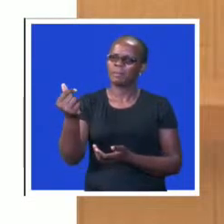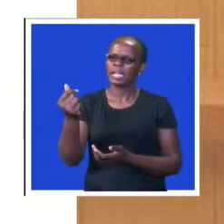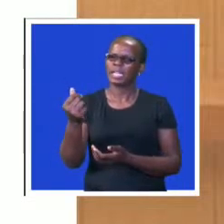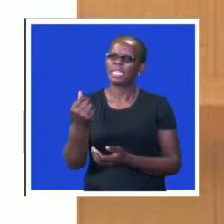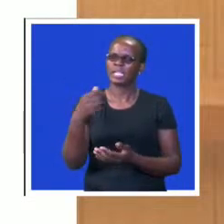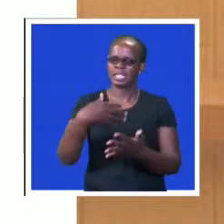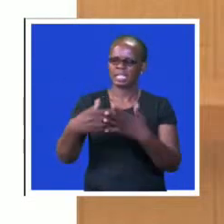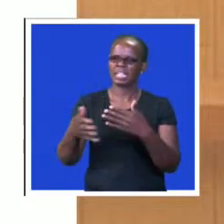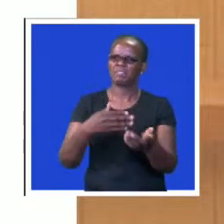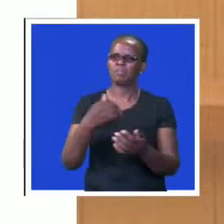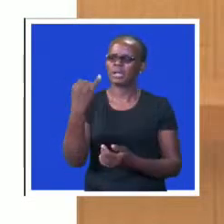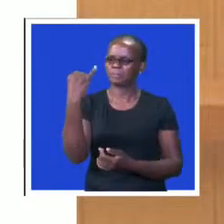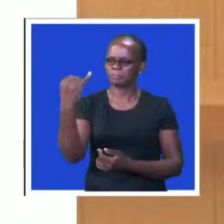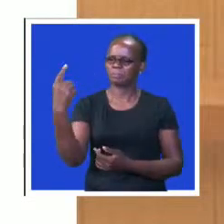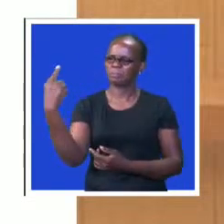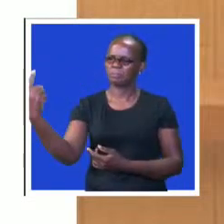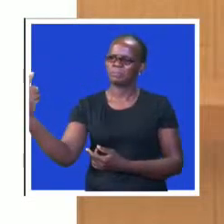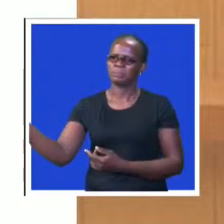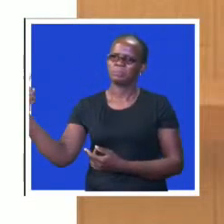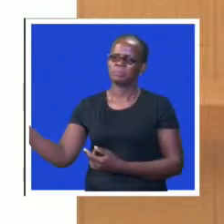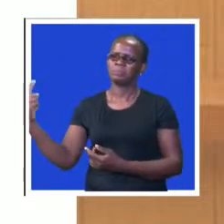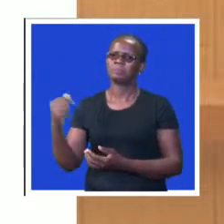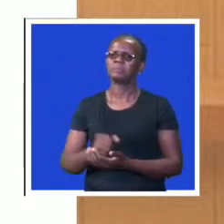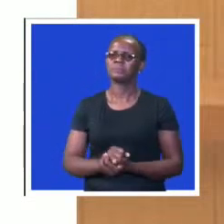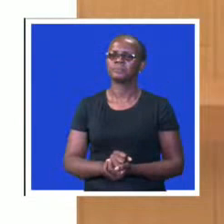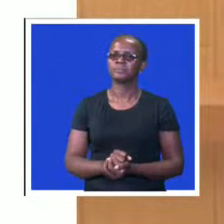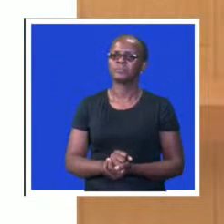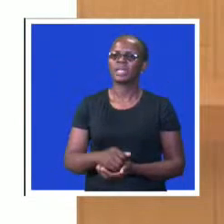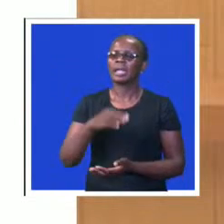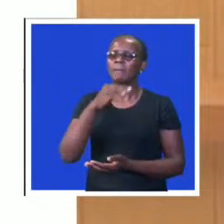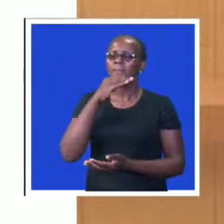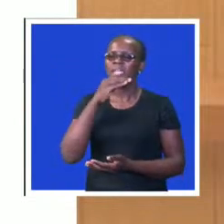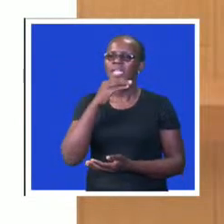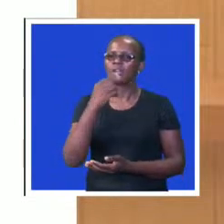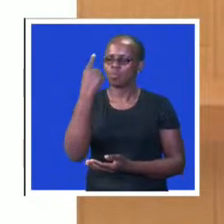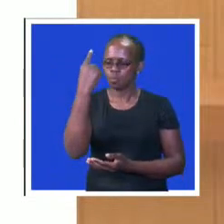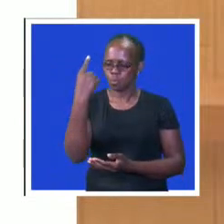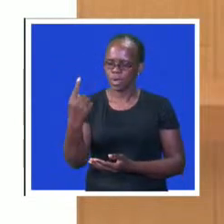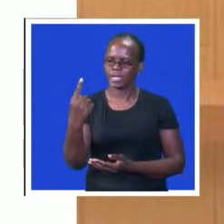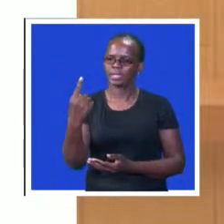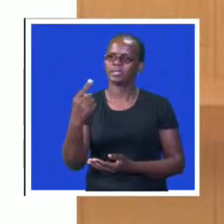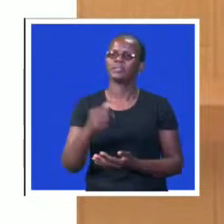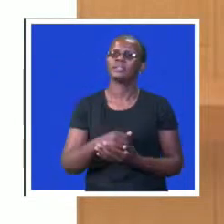item. Price for each item, which means one item.